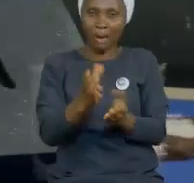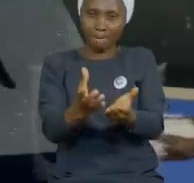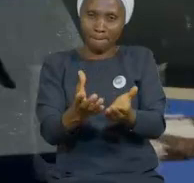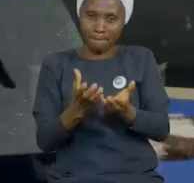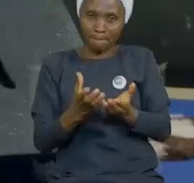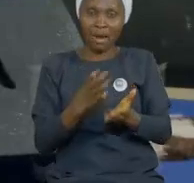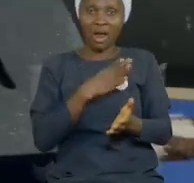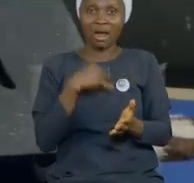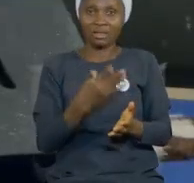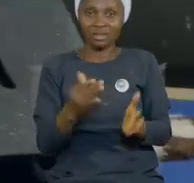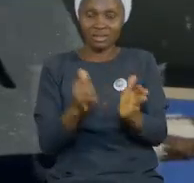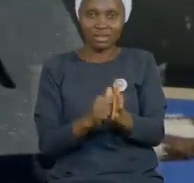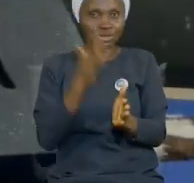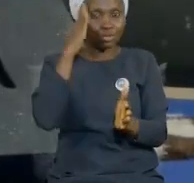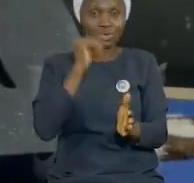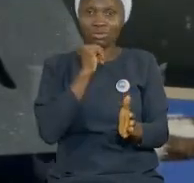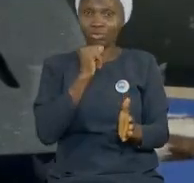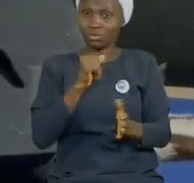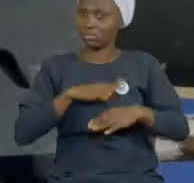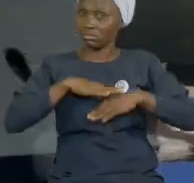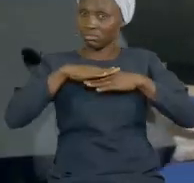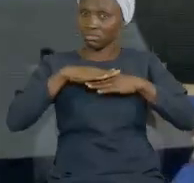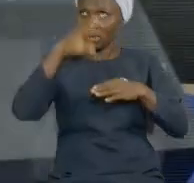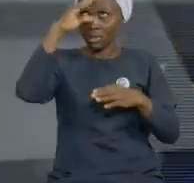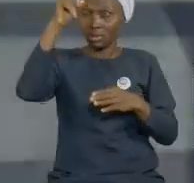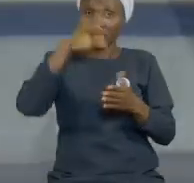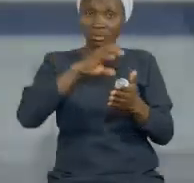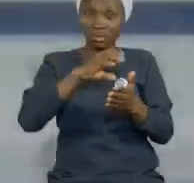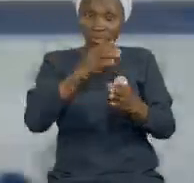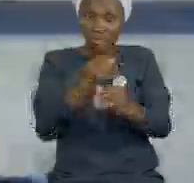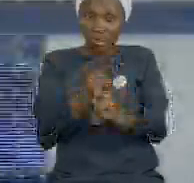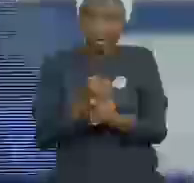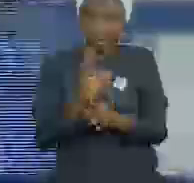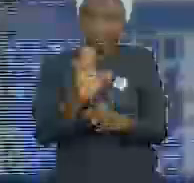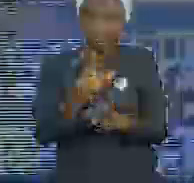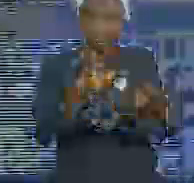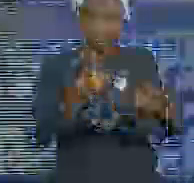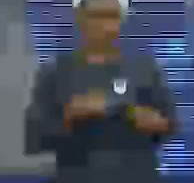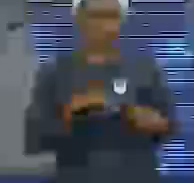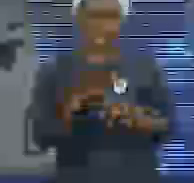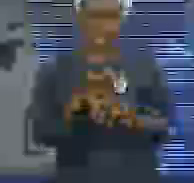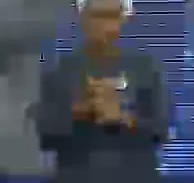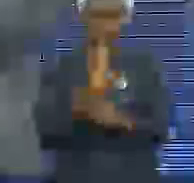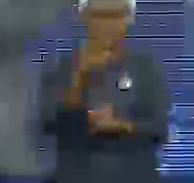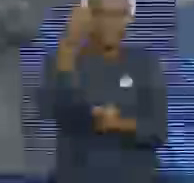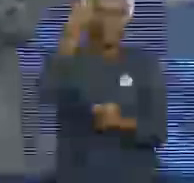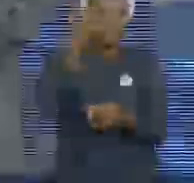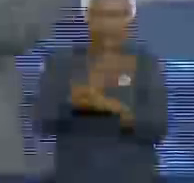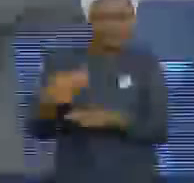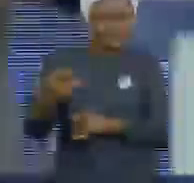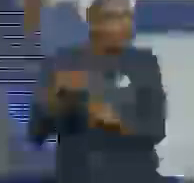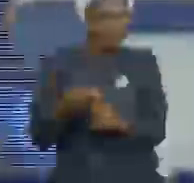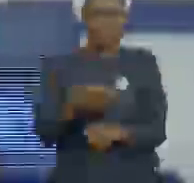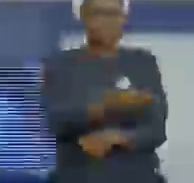not satisfy. He takes your heart, it takes your mind away from them.